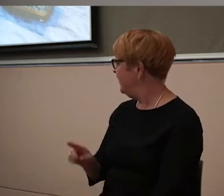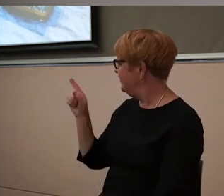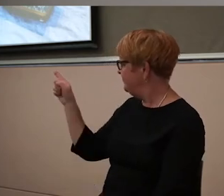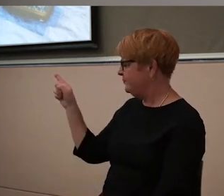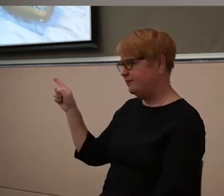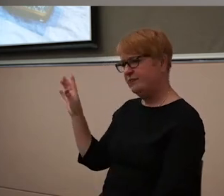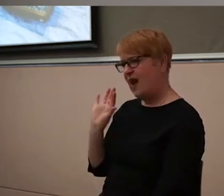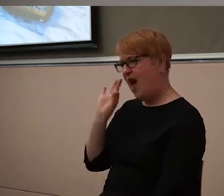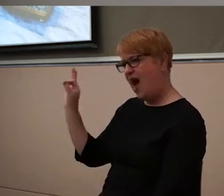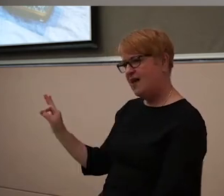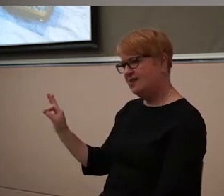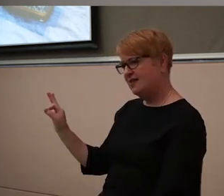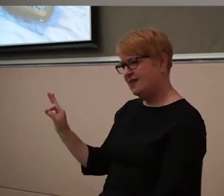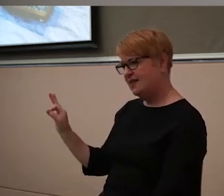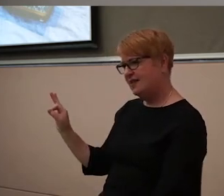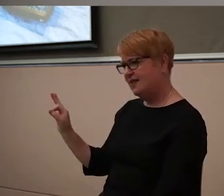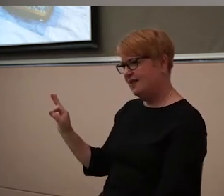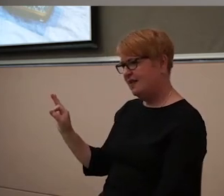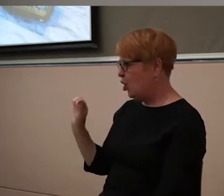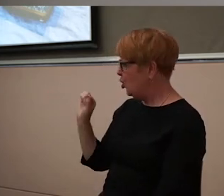from that moment of speaking to you and